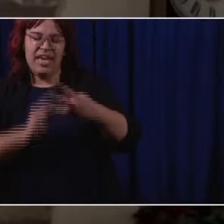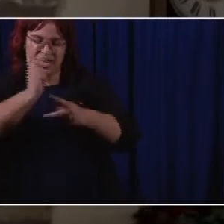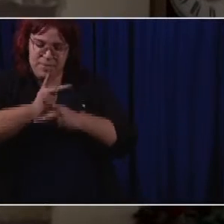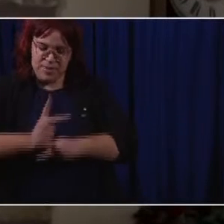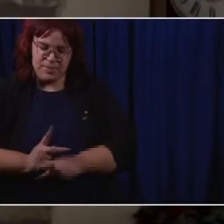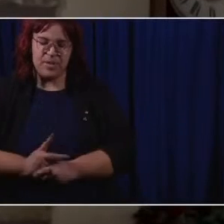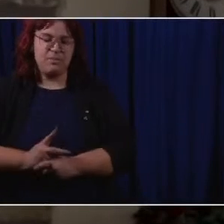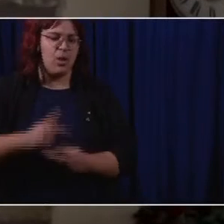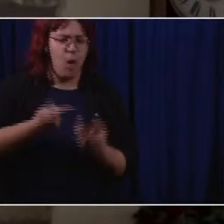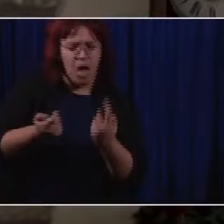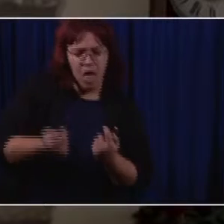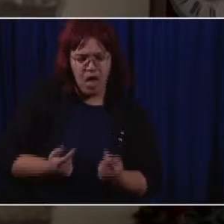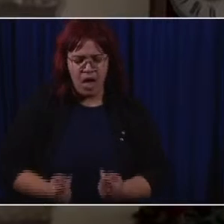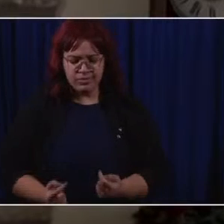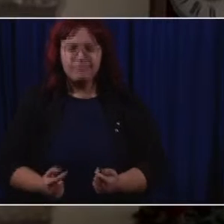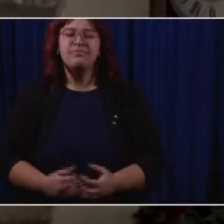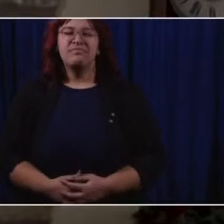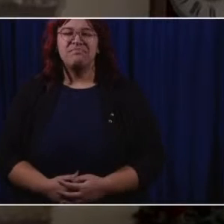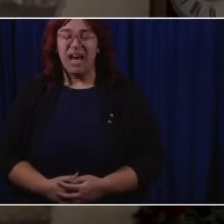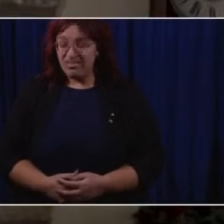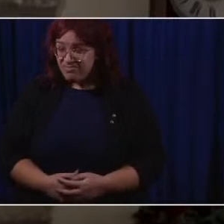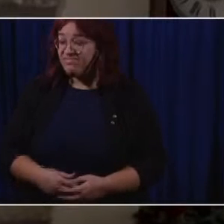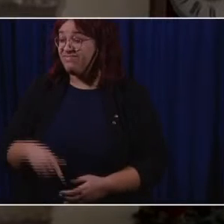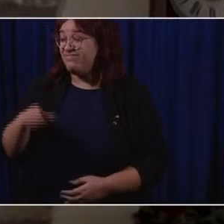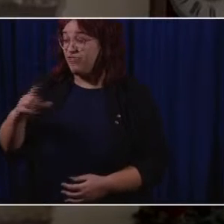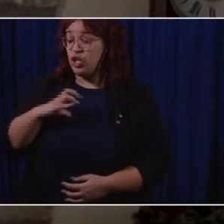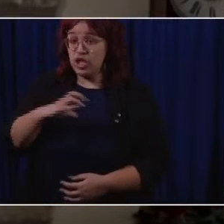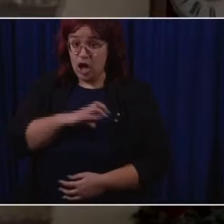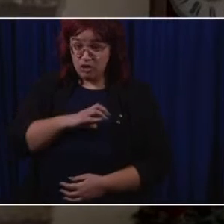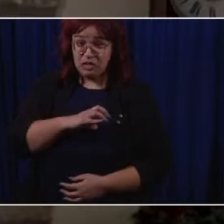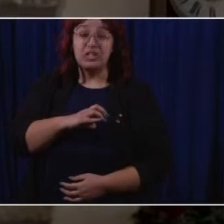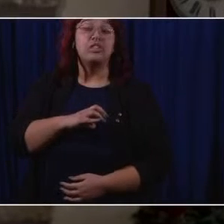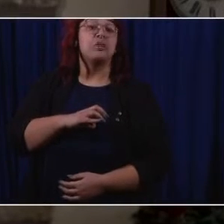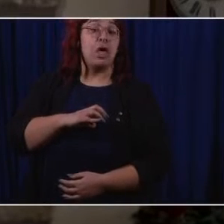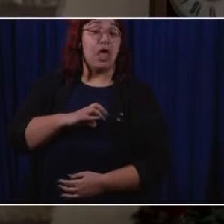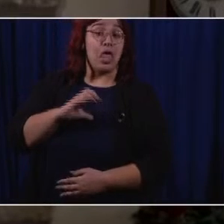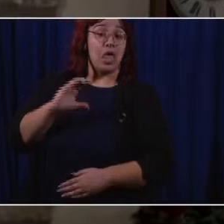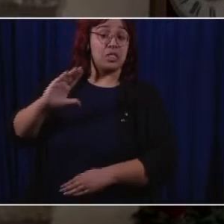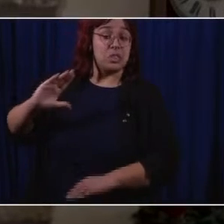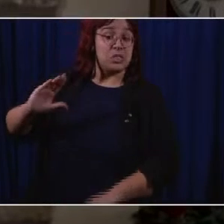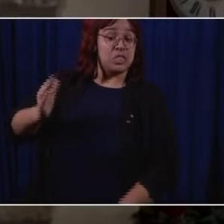happy about the fact that they've been able to, it looks like, put a bill together.